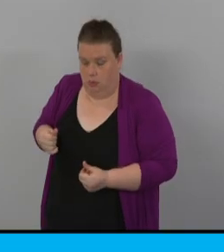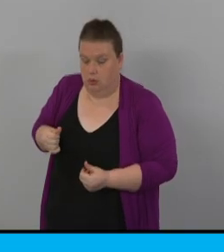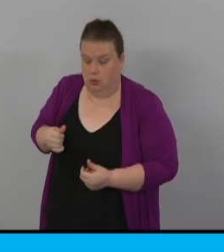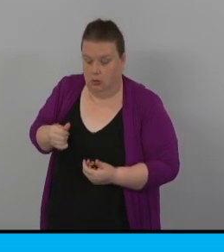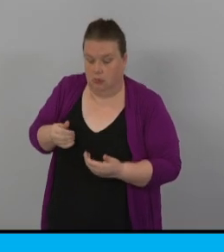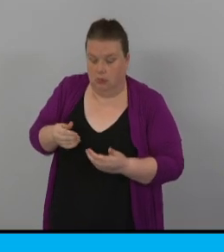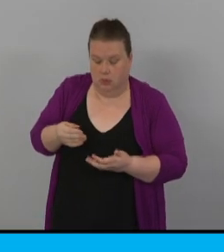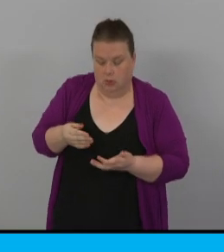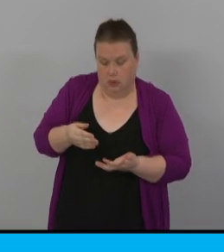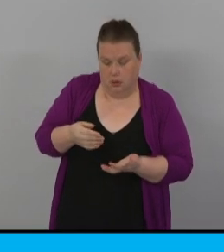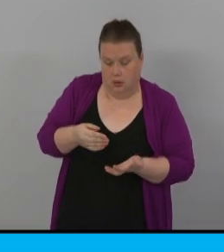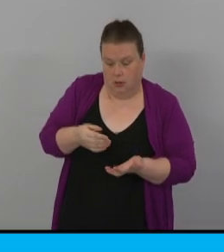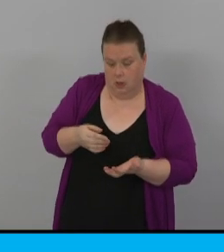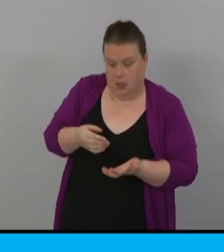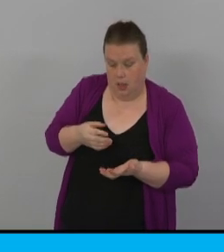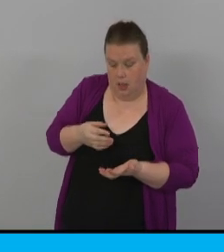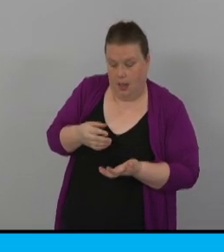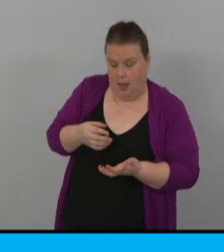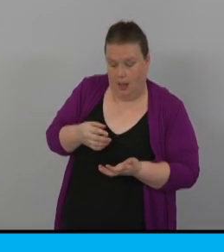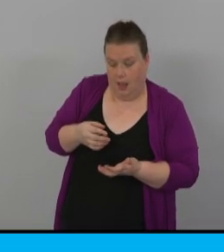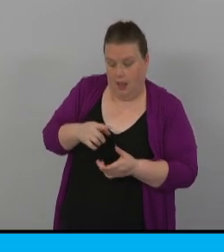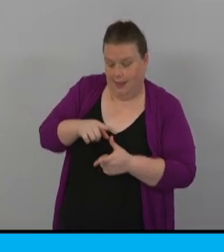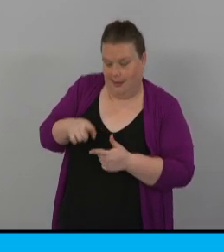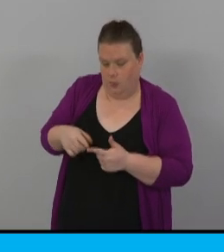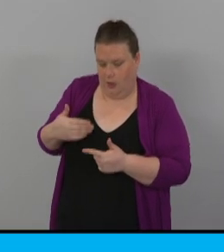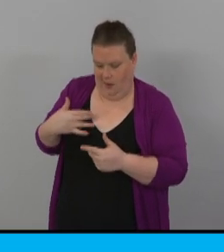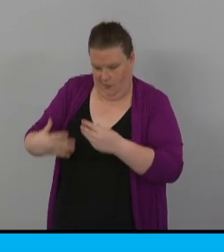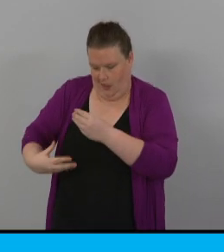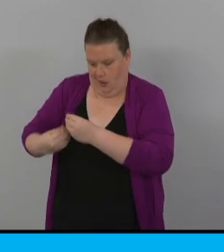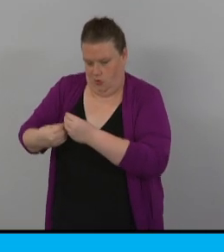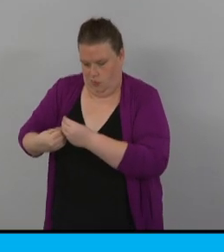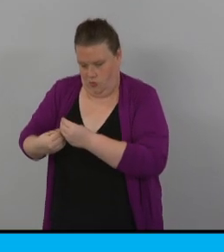about that we will also adopt budgets for.